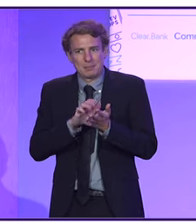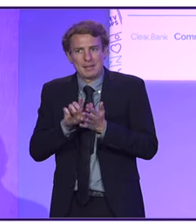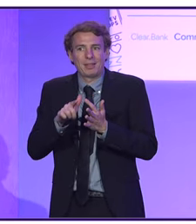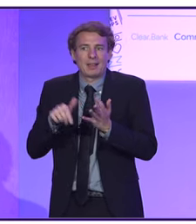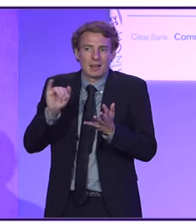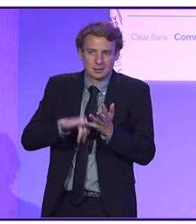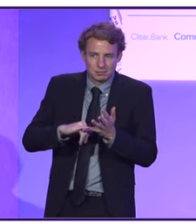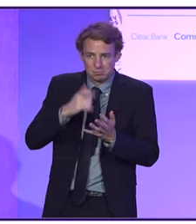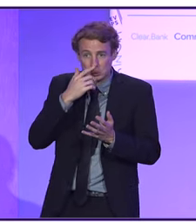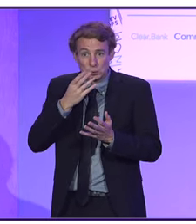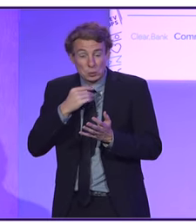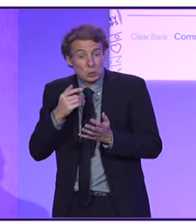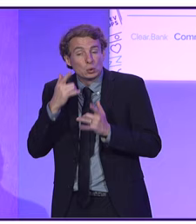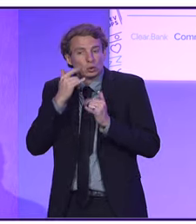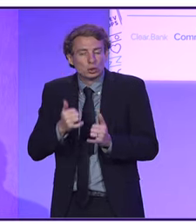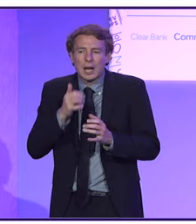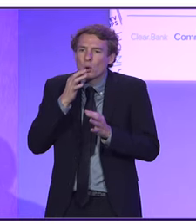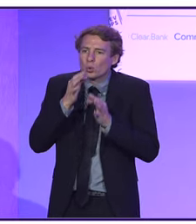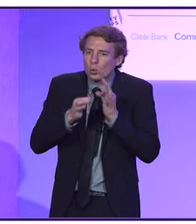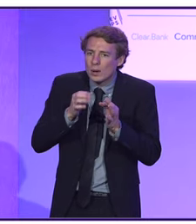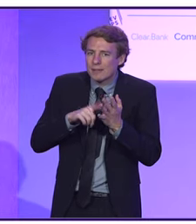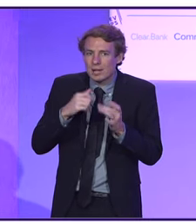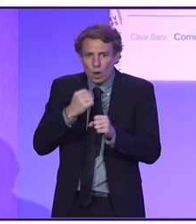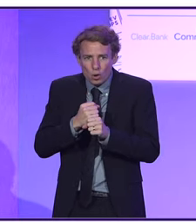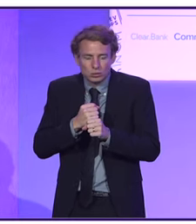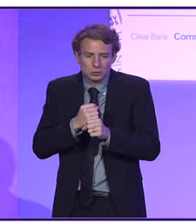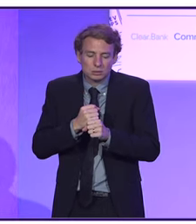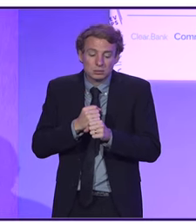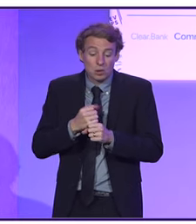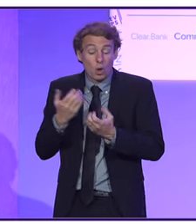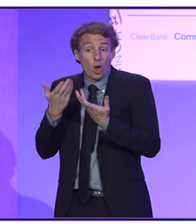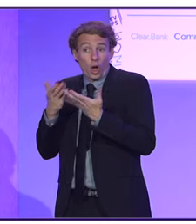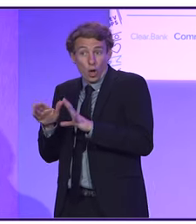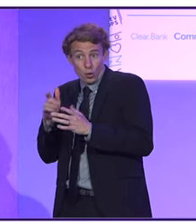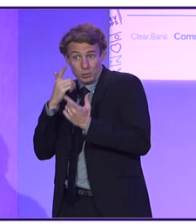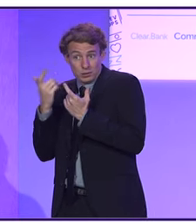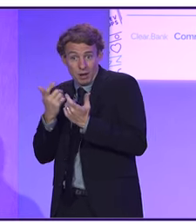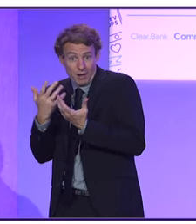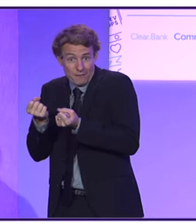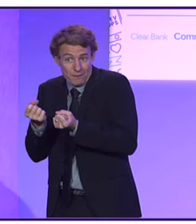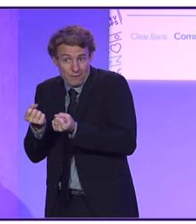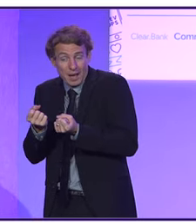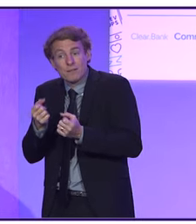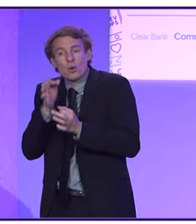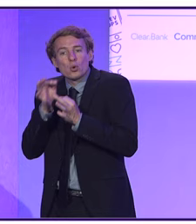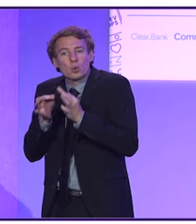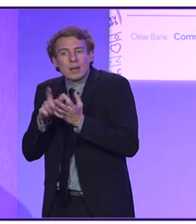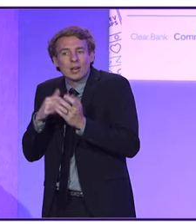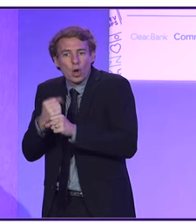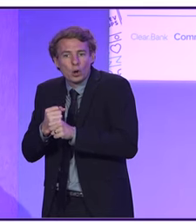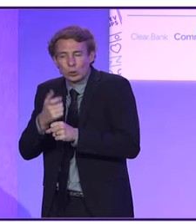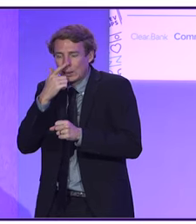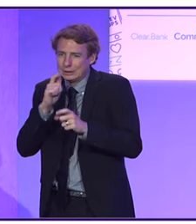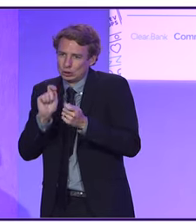to you, and you'll be able to track those. Likewise, OpenSearch has a slow query log. If you're feeling brave, you can change the definition of slow